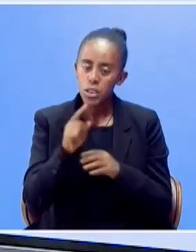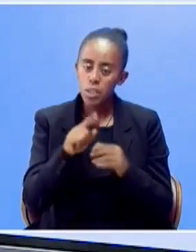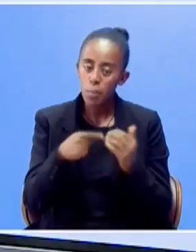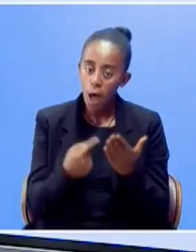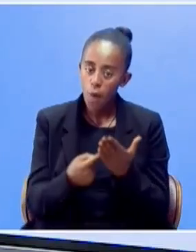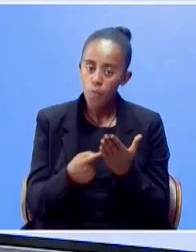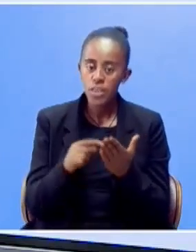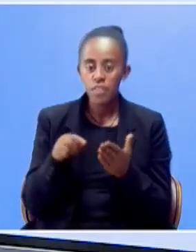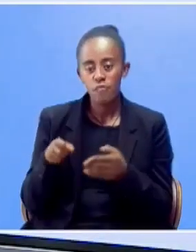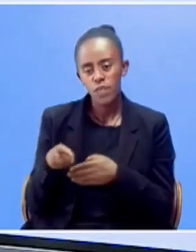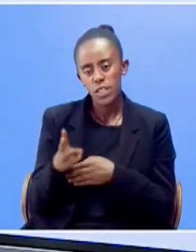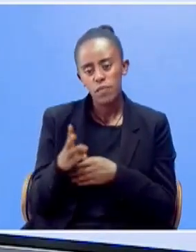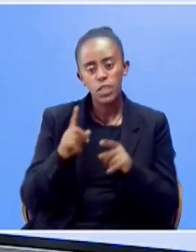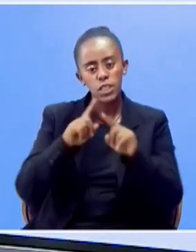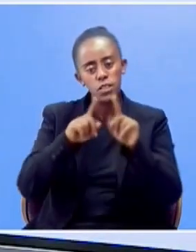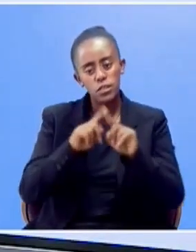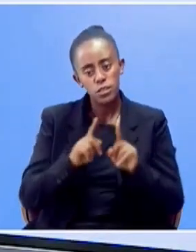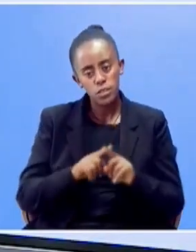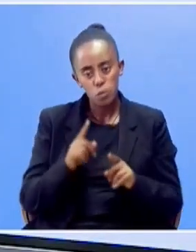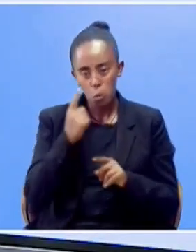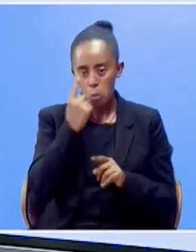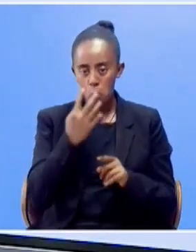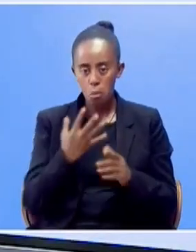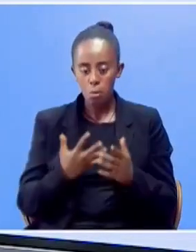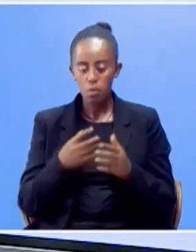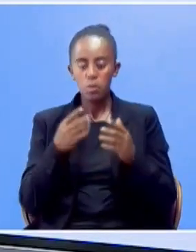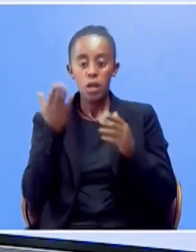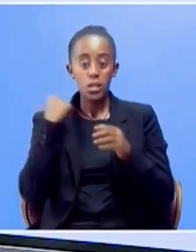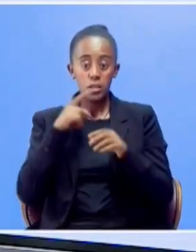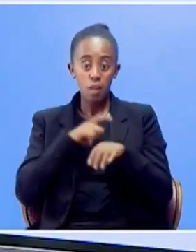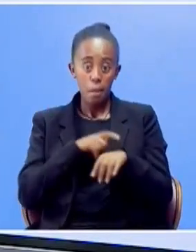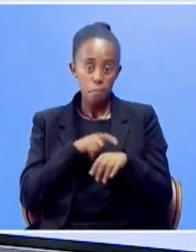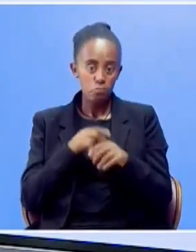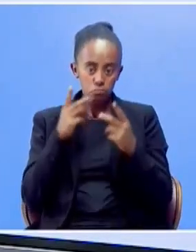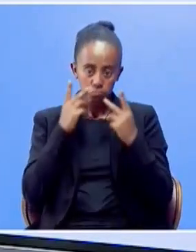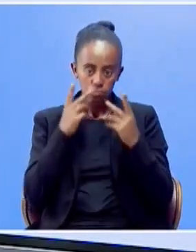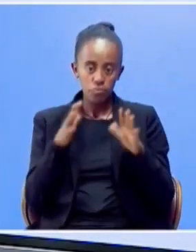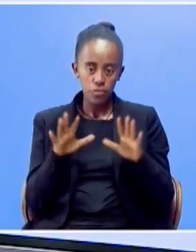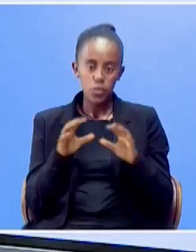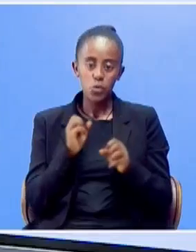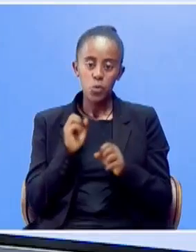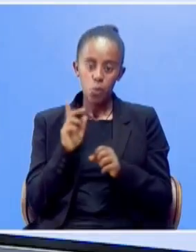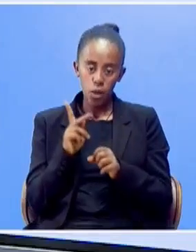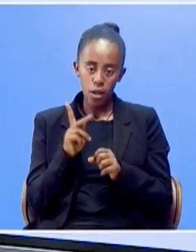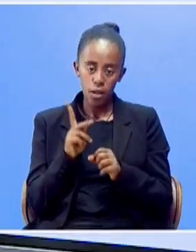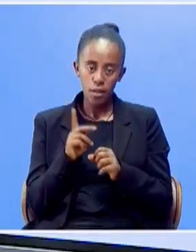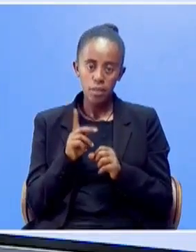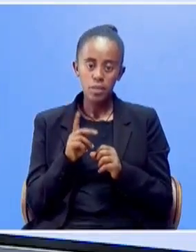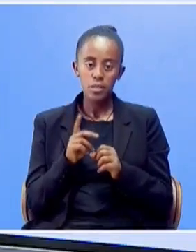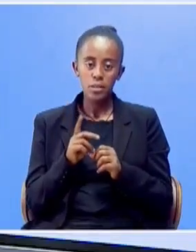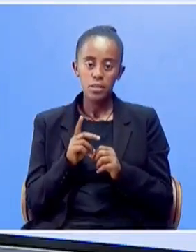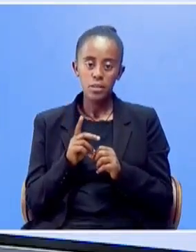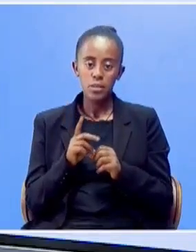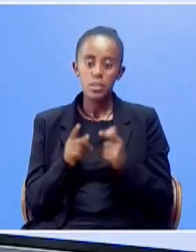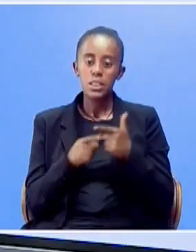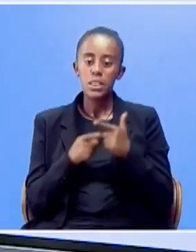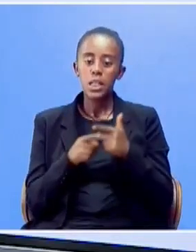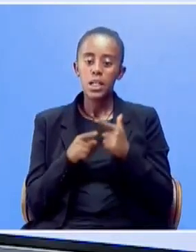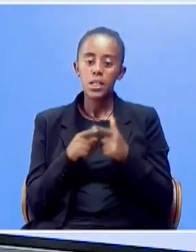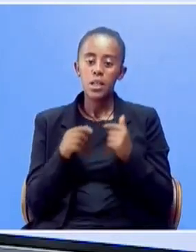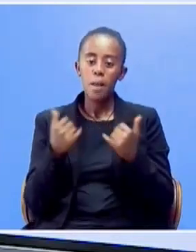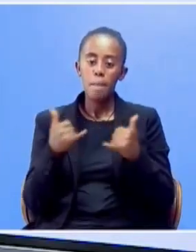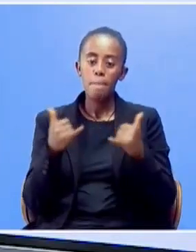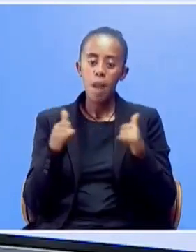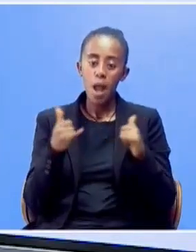vegetables? Different ways. Just remember what we have seen last time, all right? Okay, let's come up to the second one,